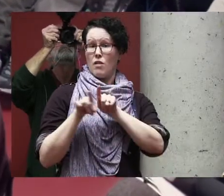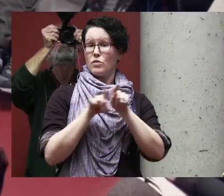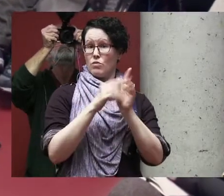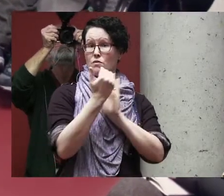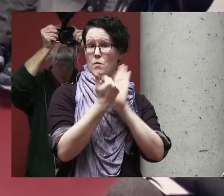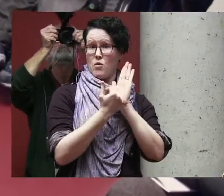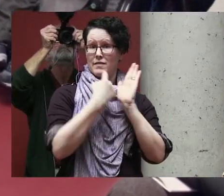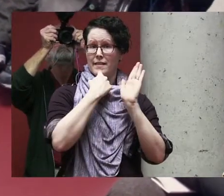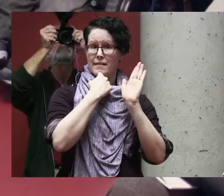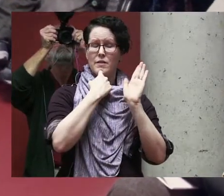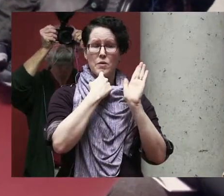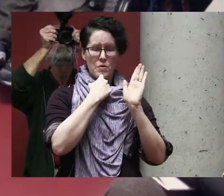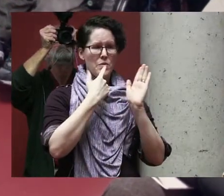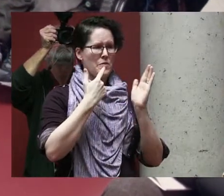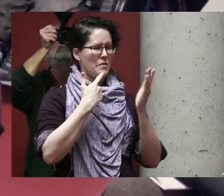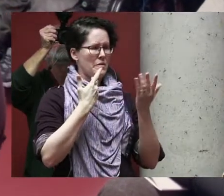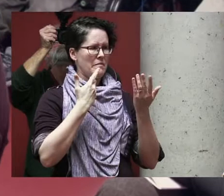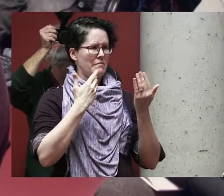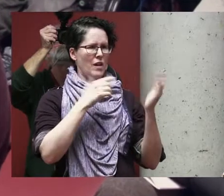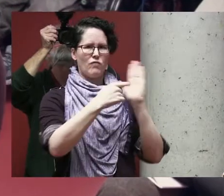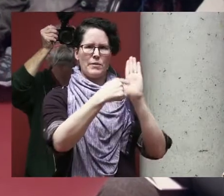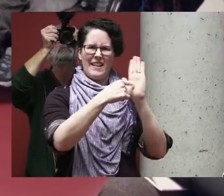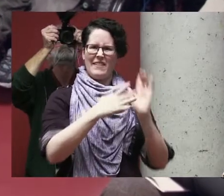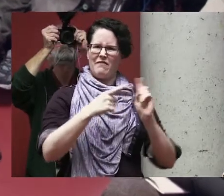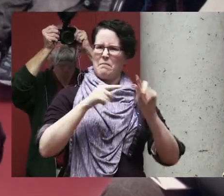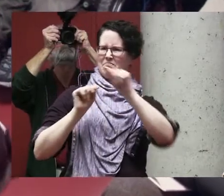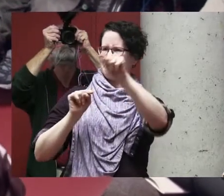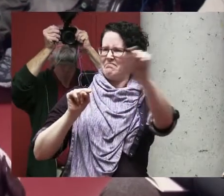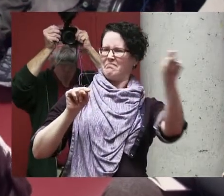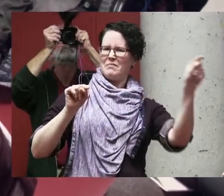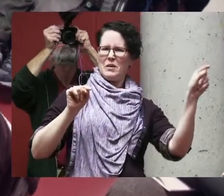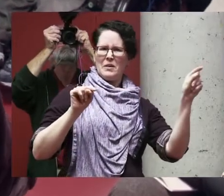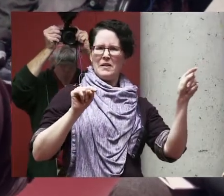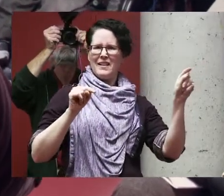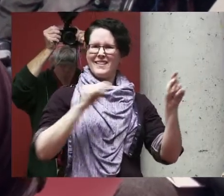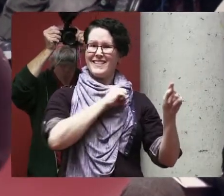sector representatives about the guilt and shame they feel not being able to